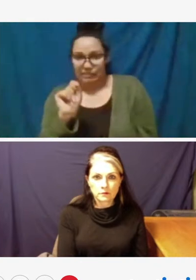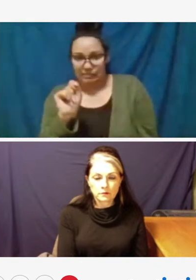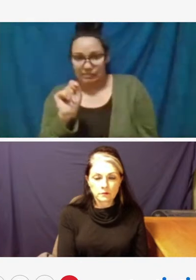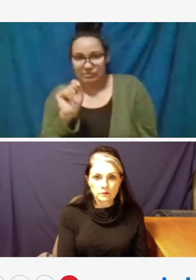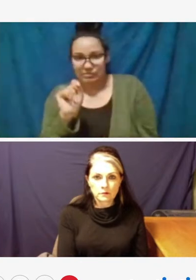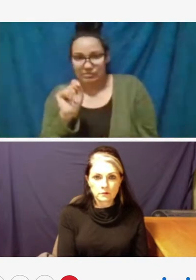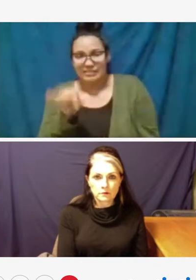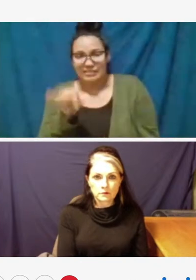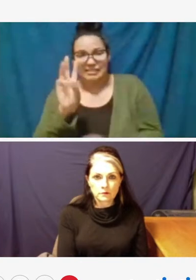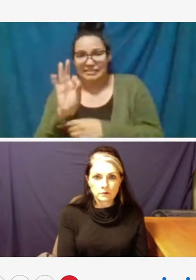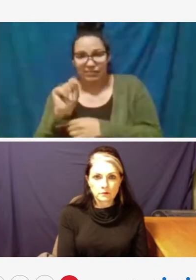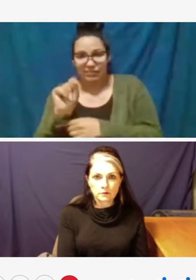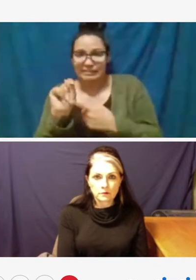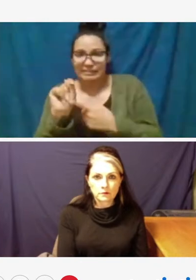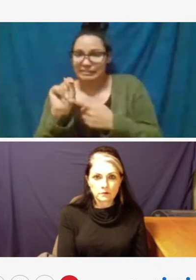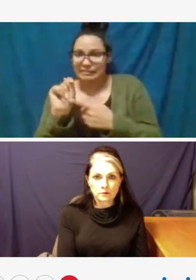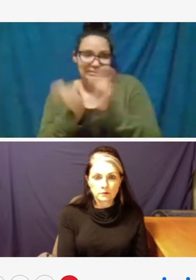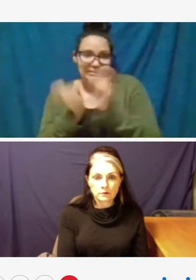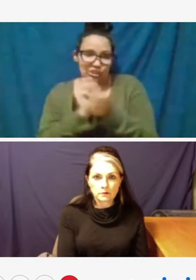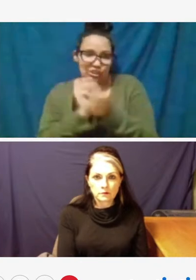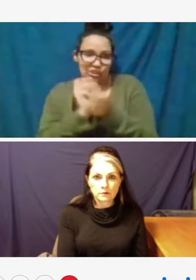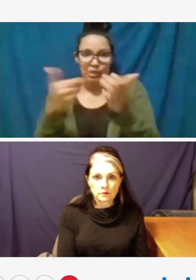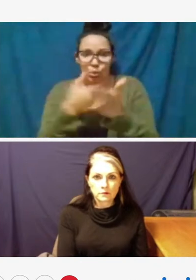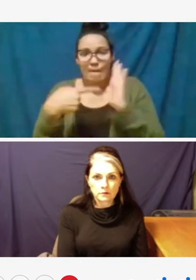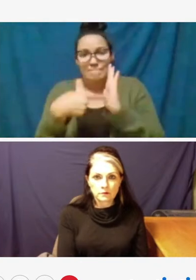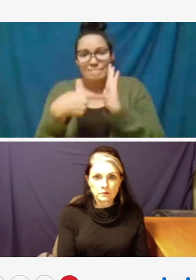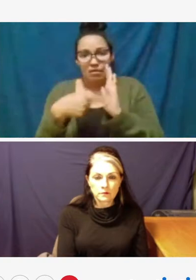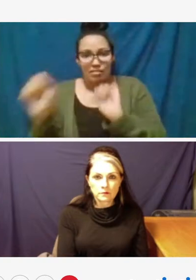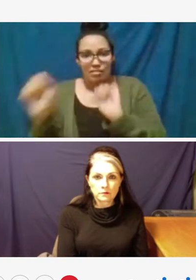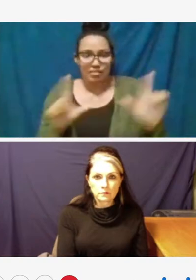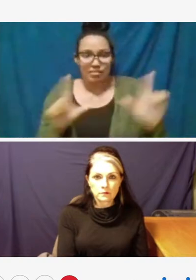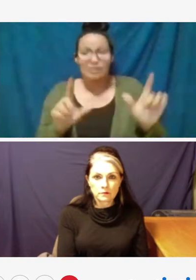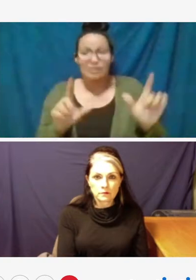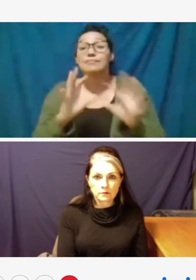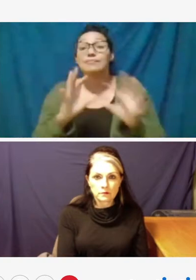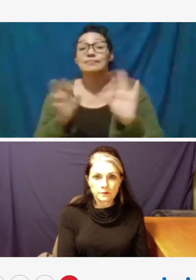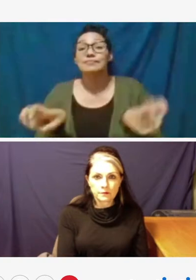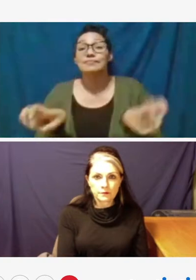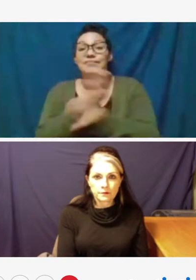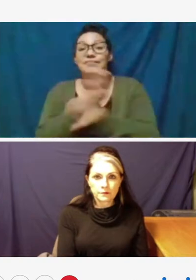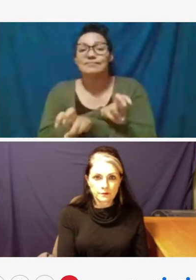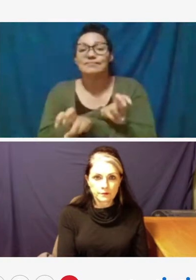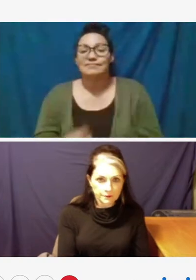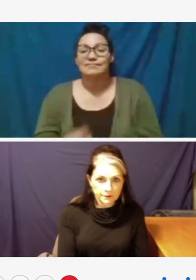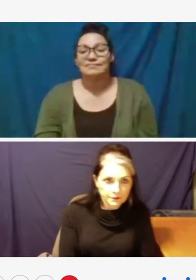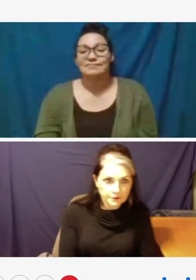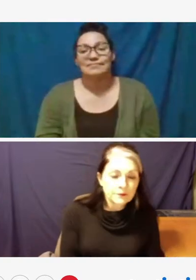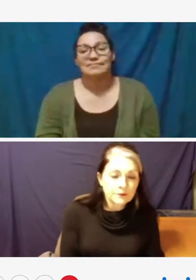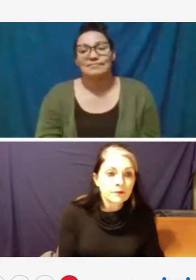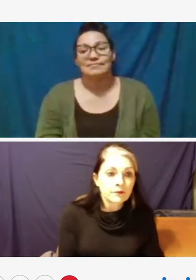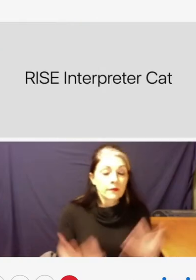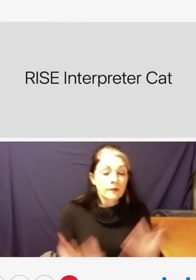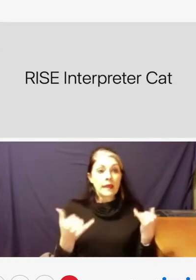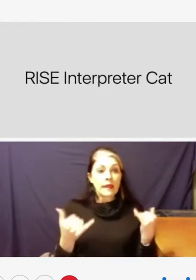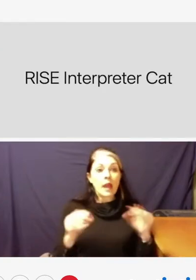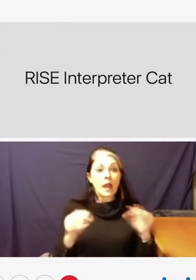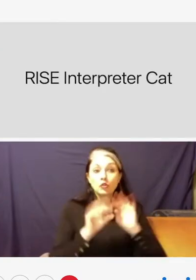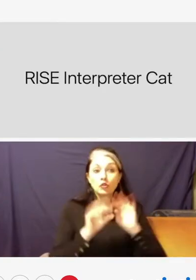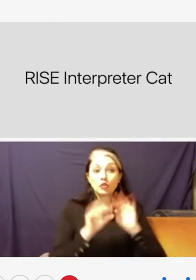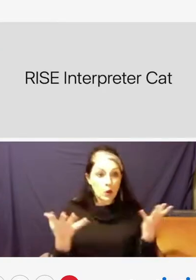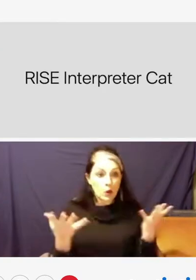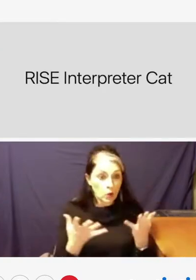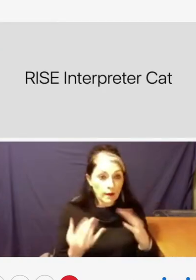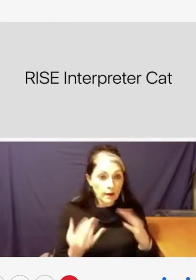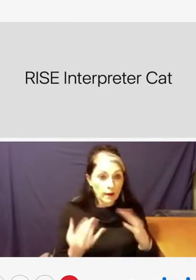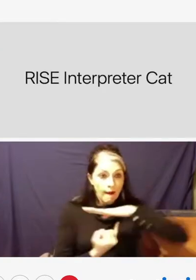has changed in this new model next slide uh and just the clarification isolation refers